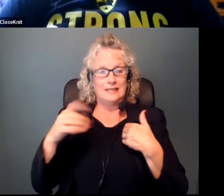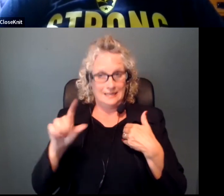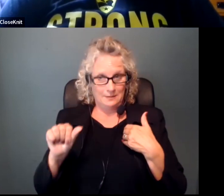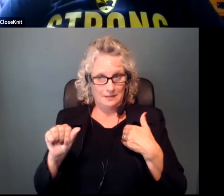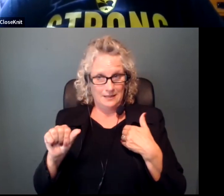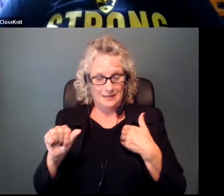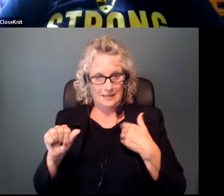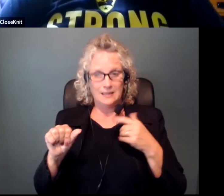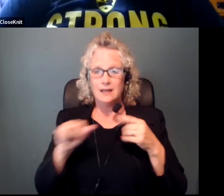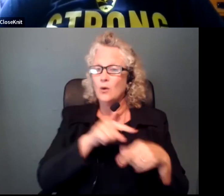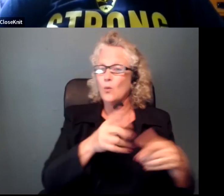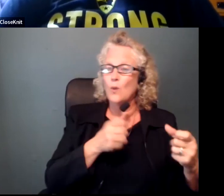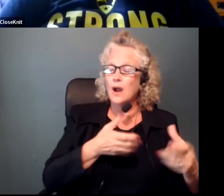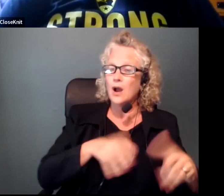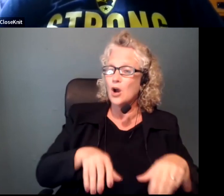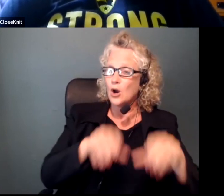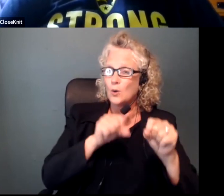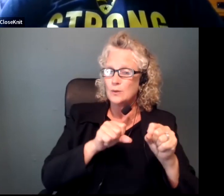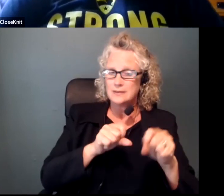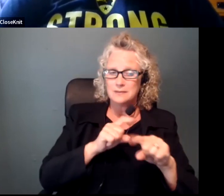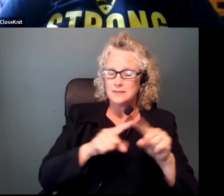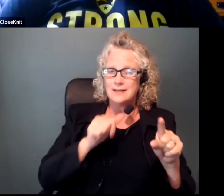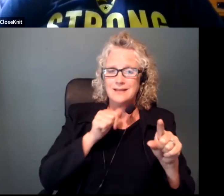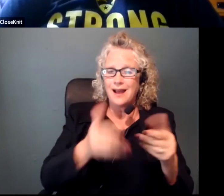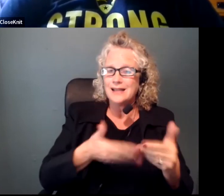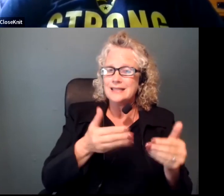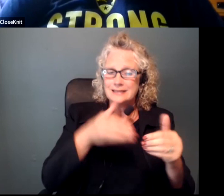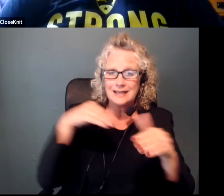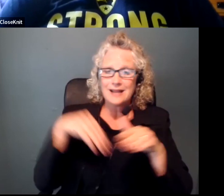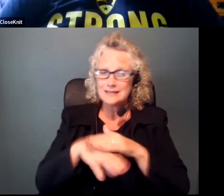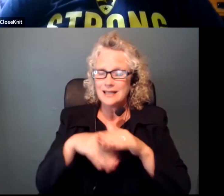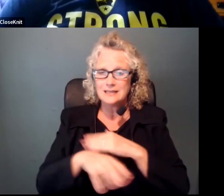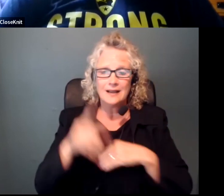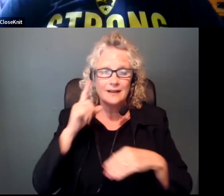making it accessible, are there resources available for them to go to?